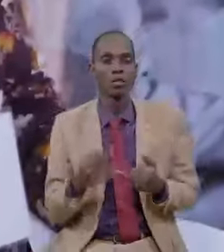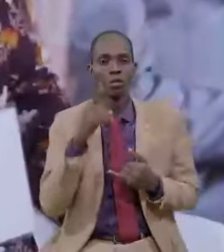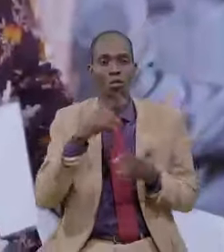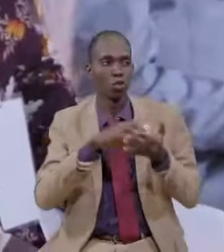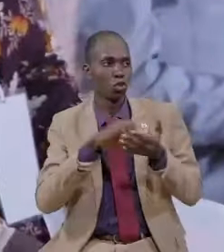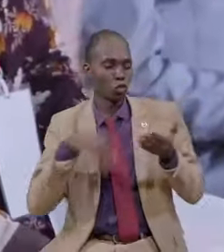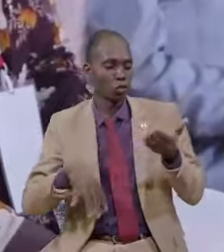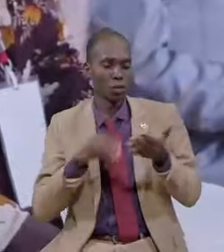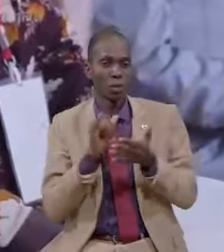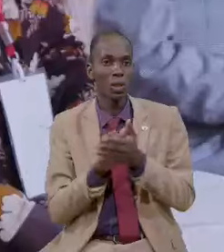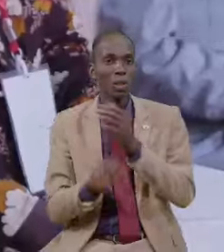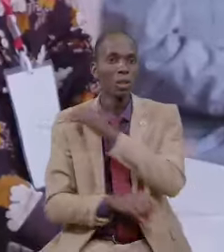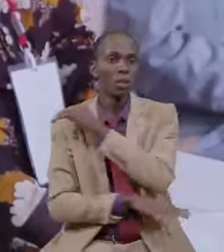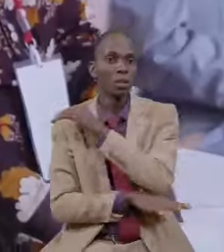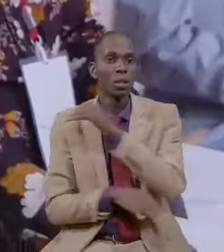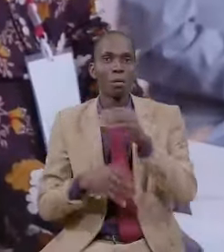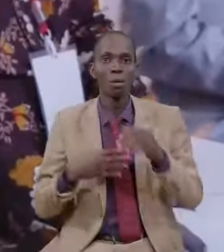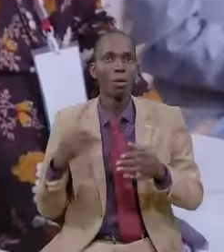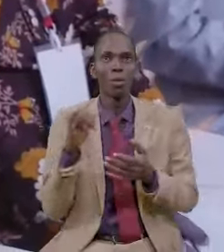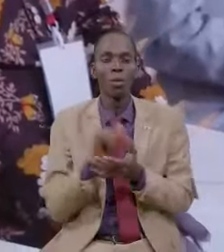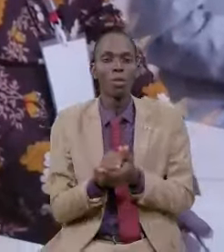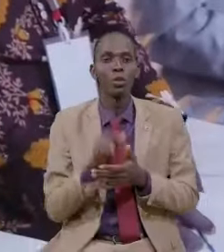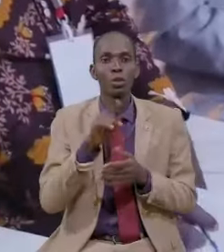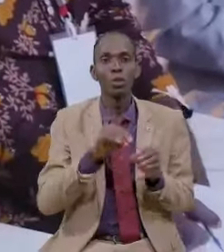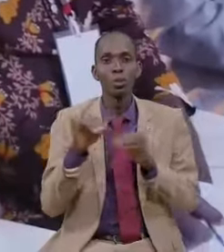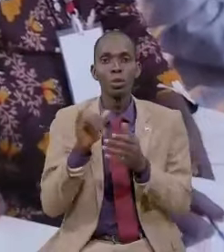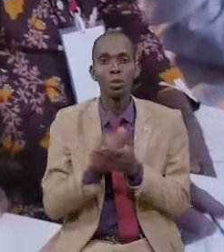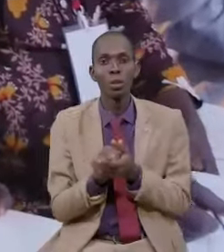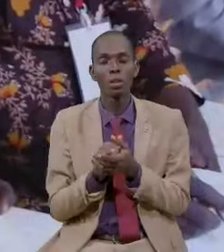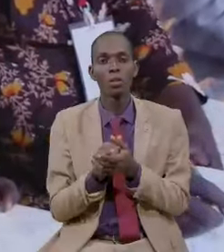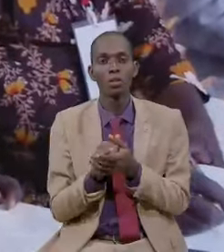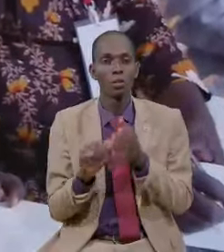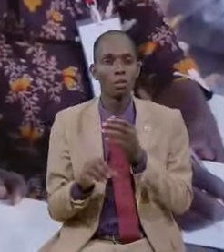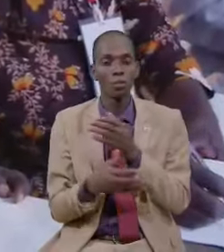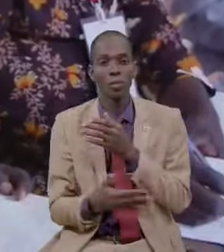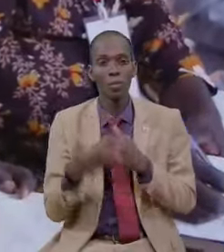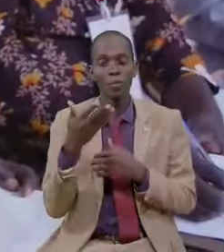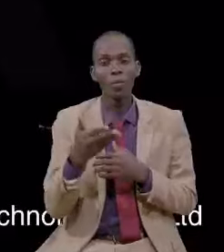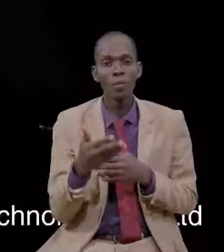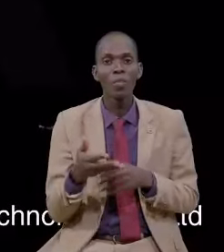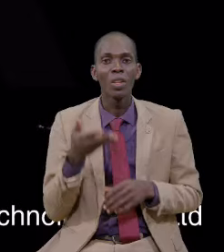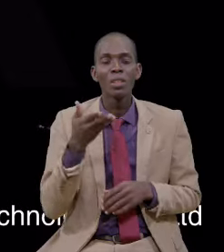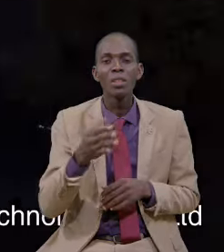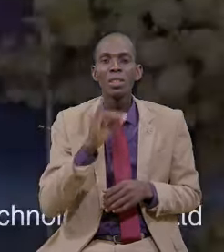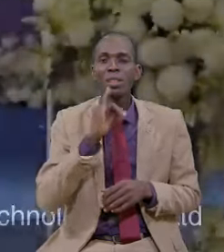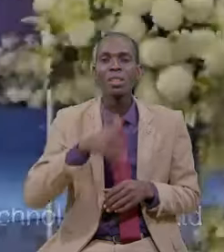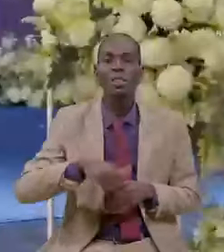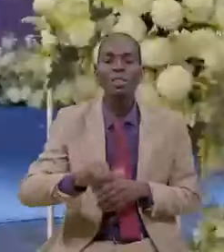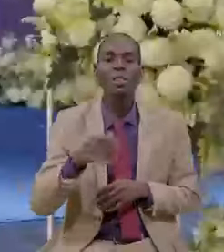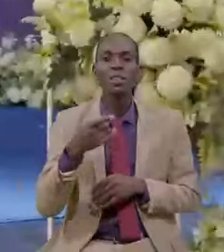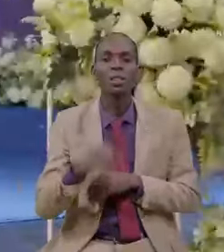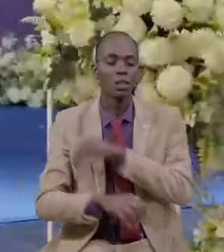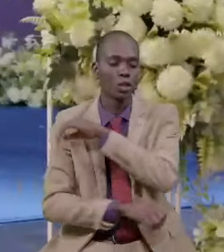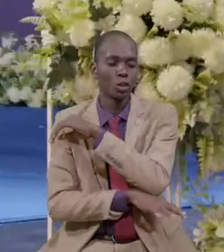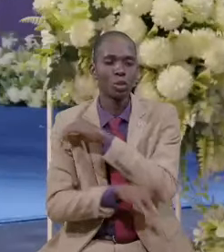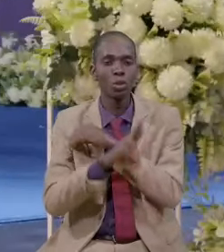once you take the root there, then you solve the problem. There is still the root of sin.